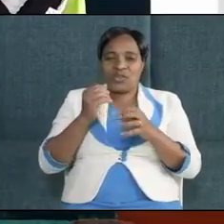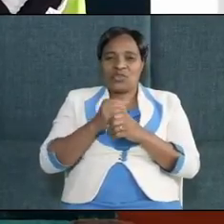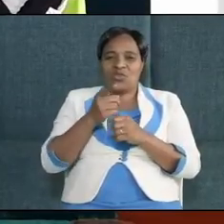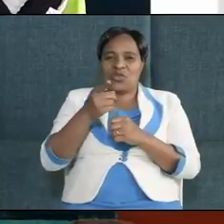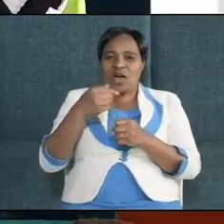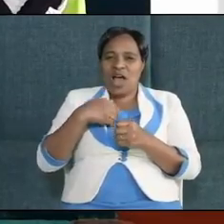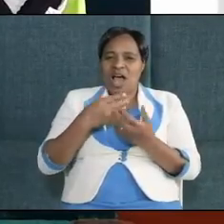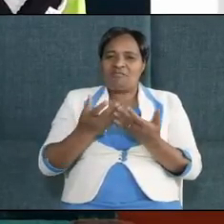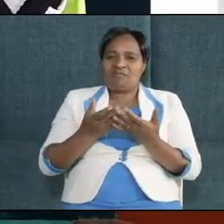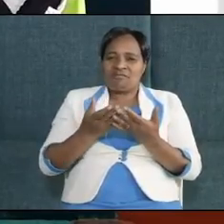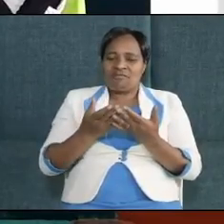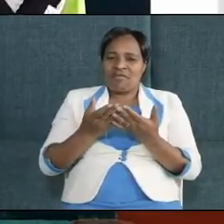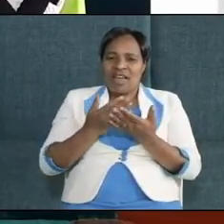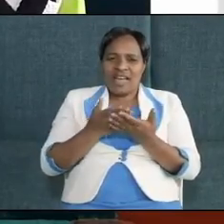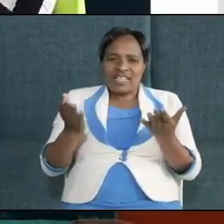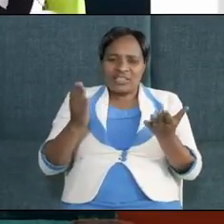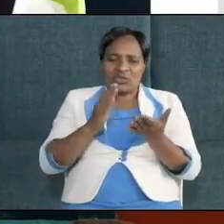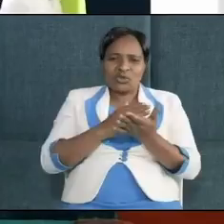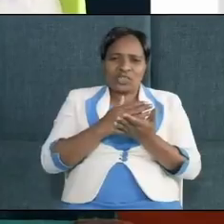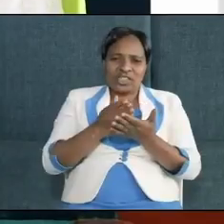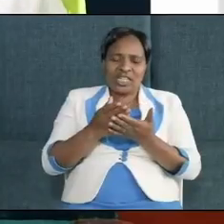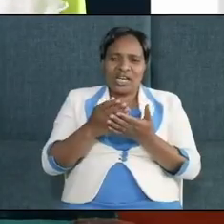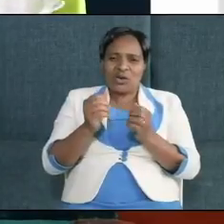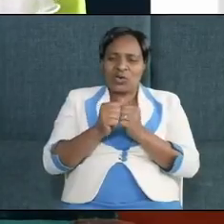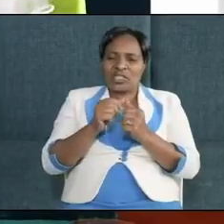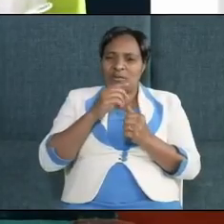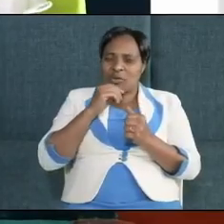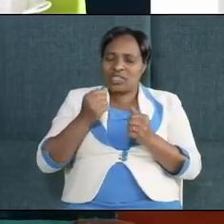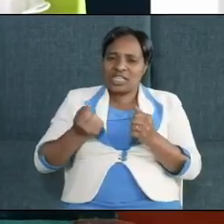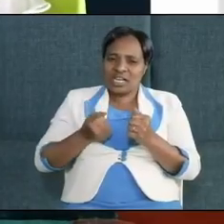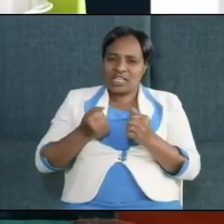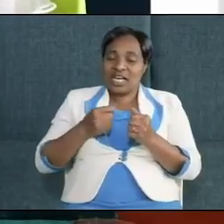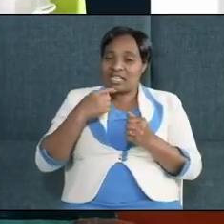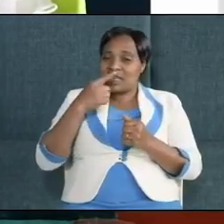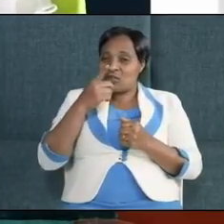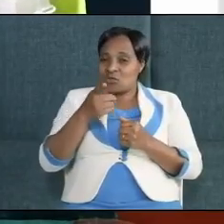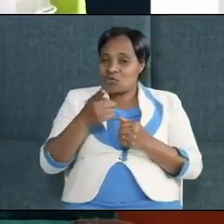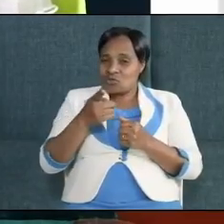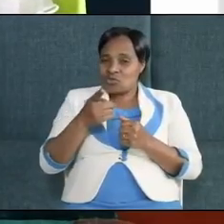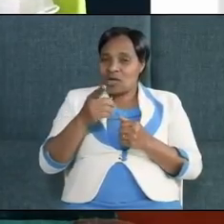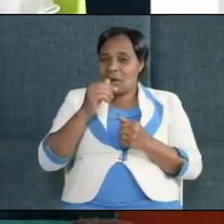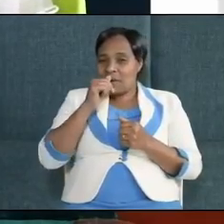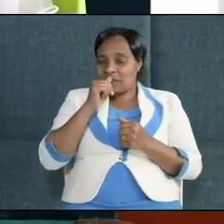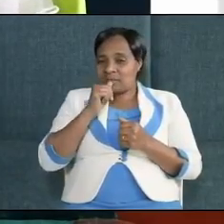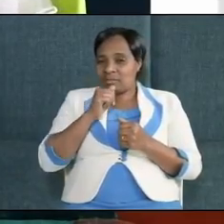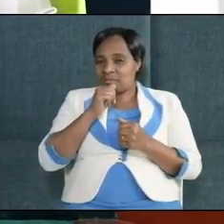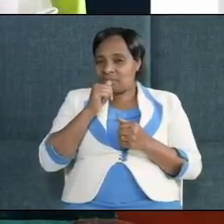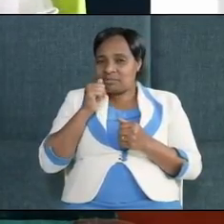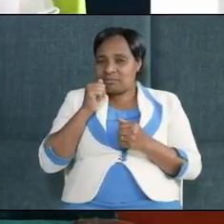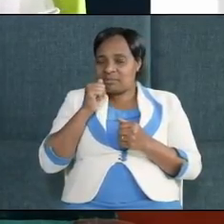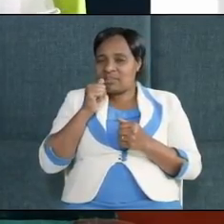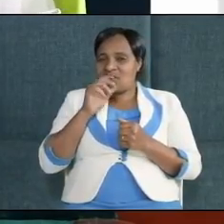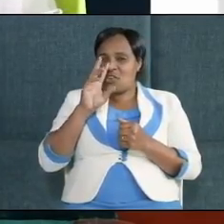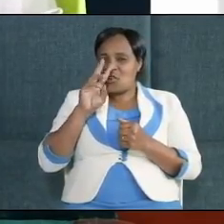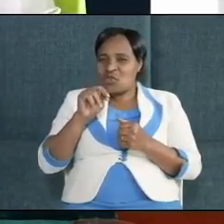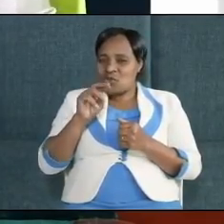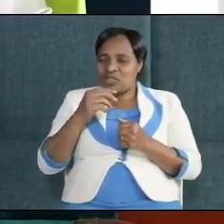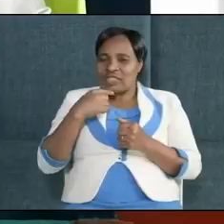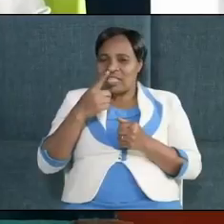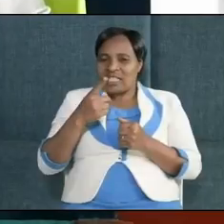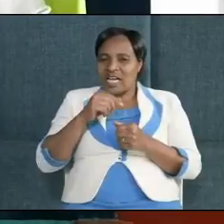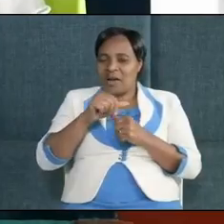a message to share with our boys and girls? Let me tell you a secret. Not telling people